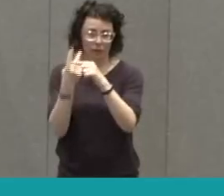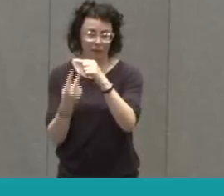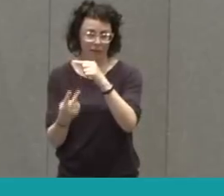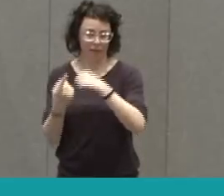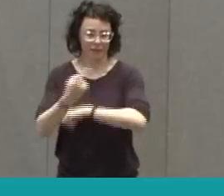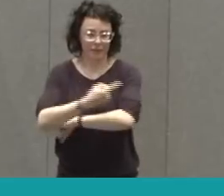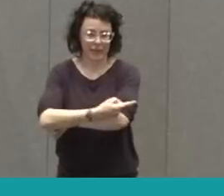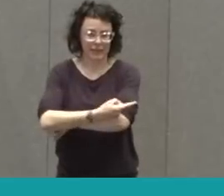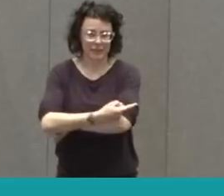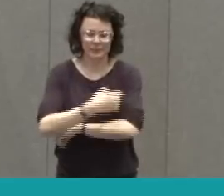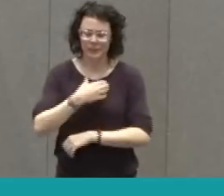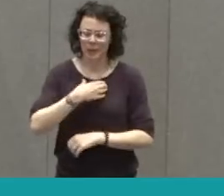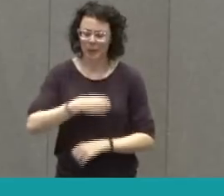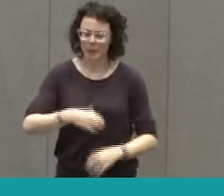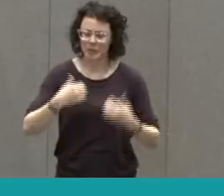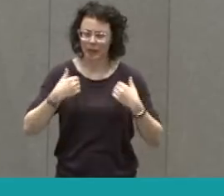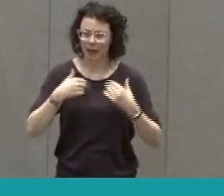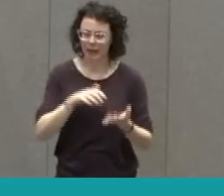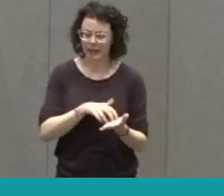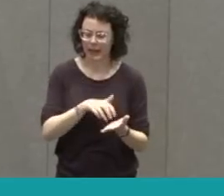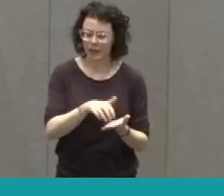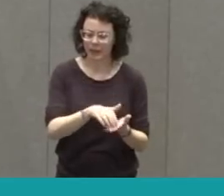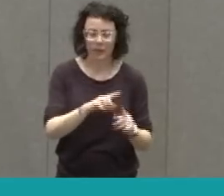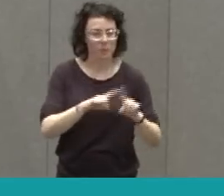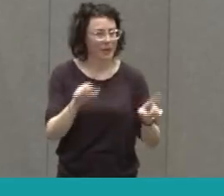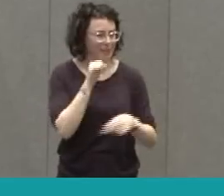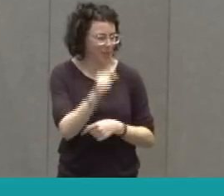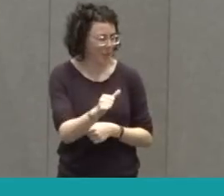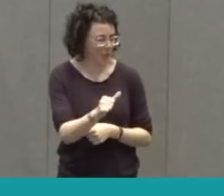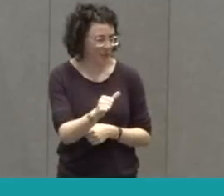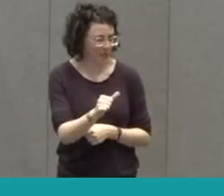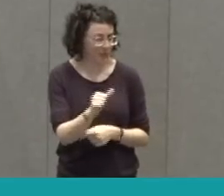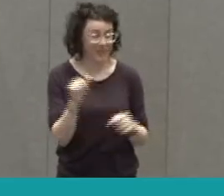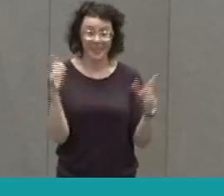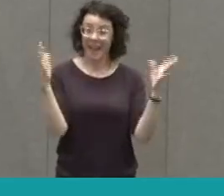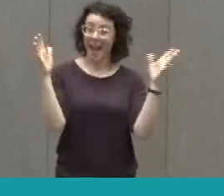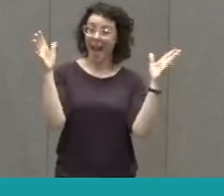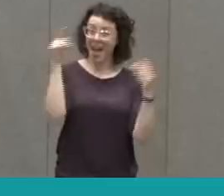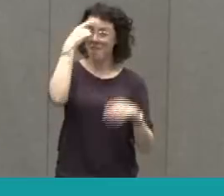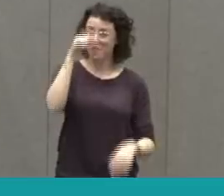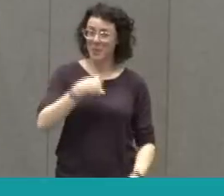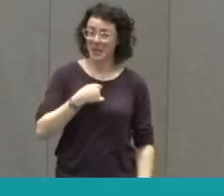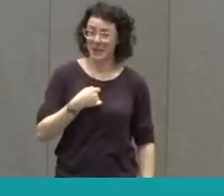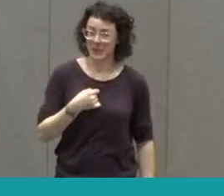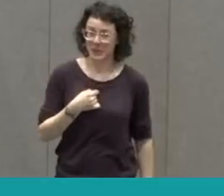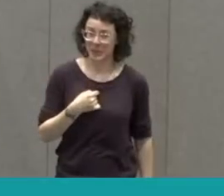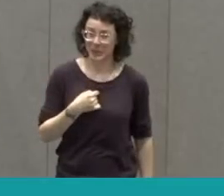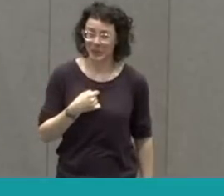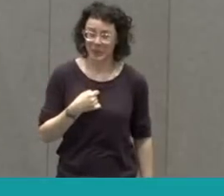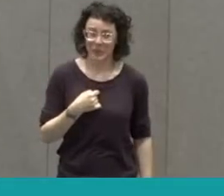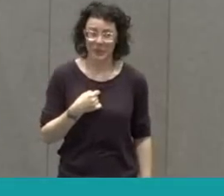little calculator handy, and I don't. Yay, for me. So we have 31